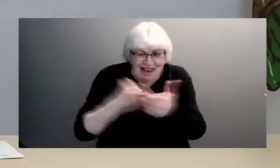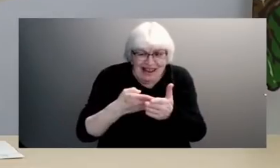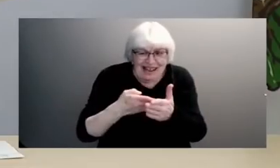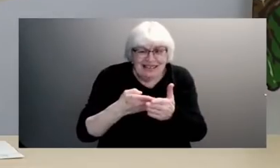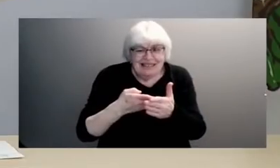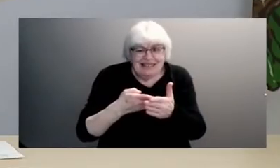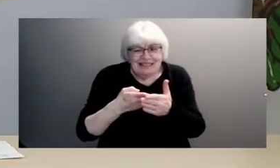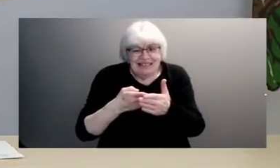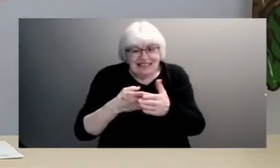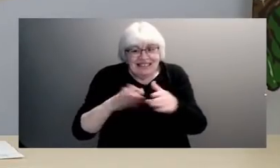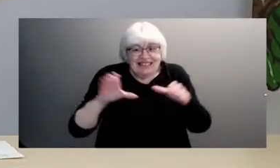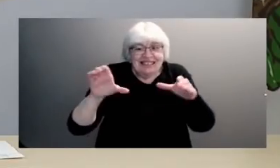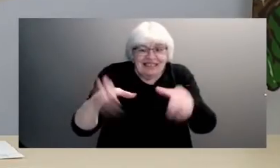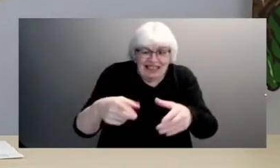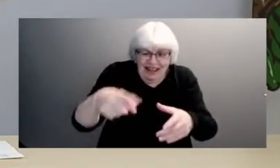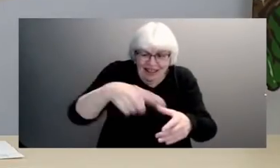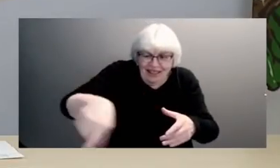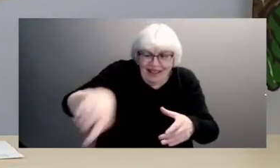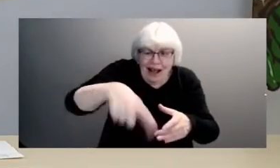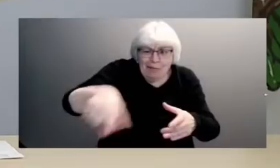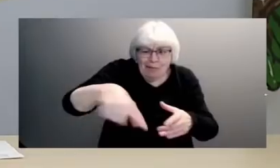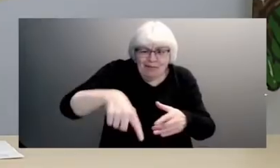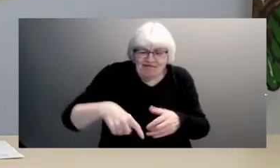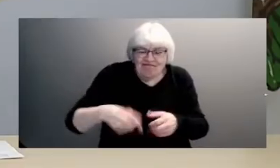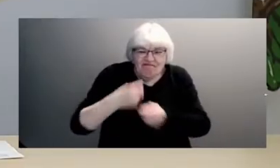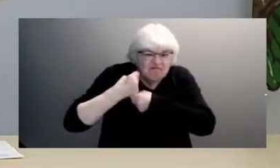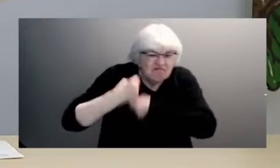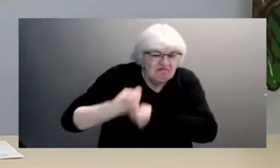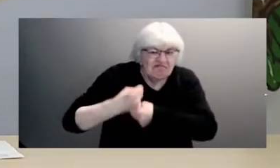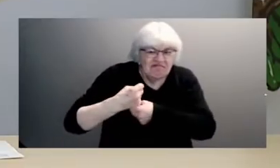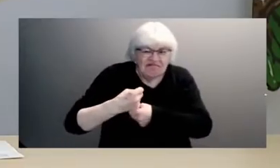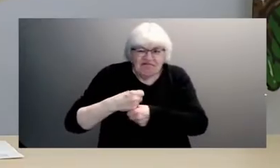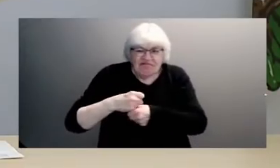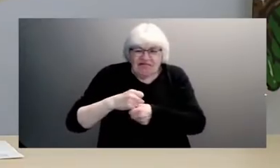So that's probably all I'll say for today. Okay, thank you.